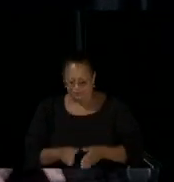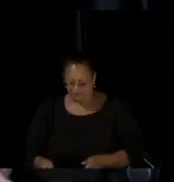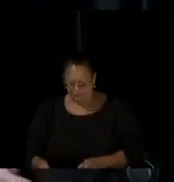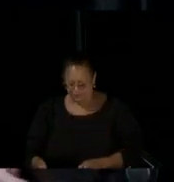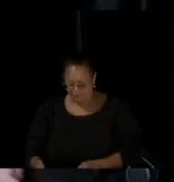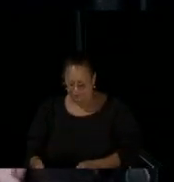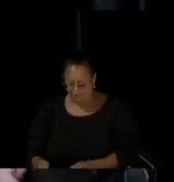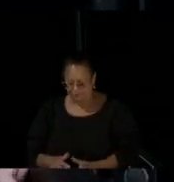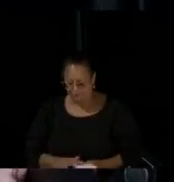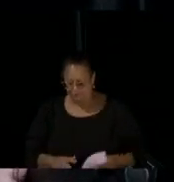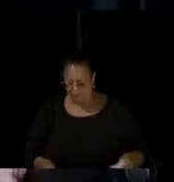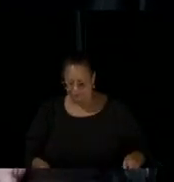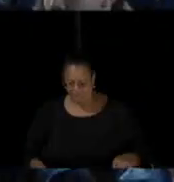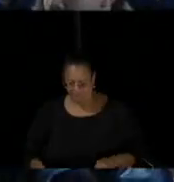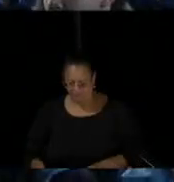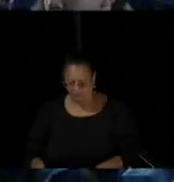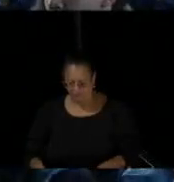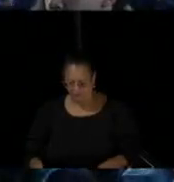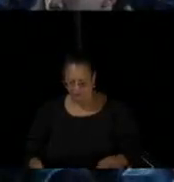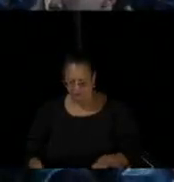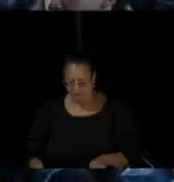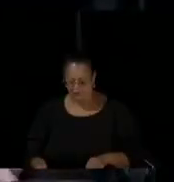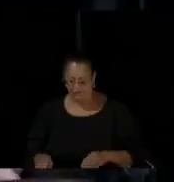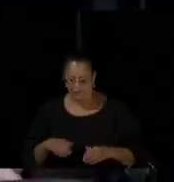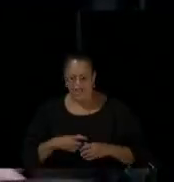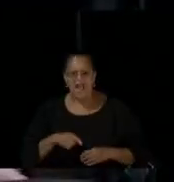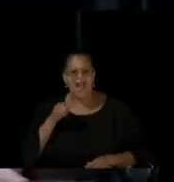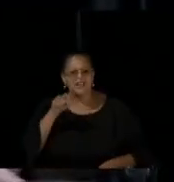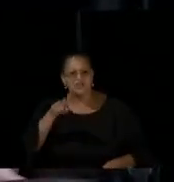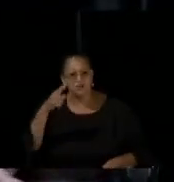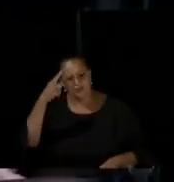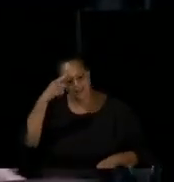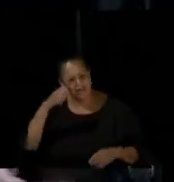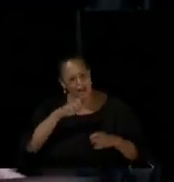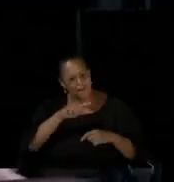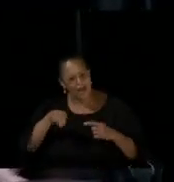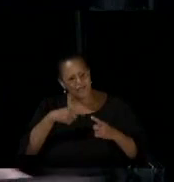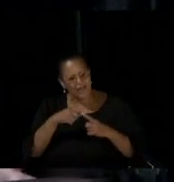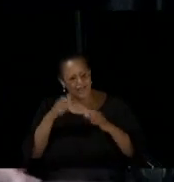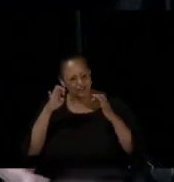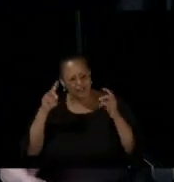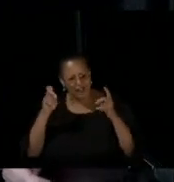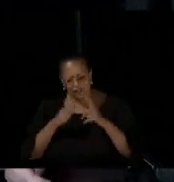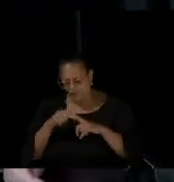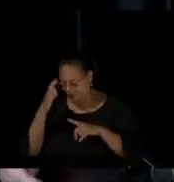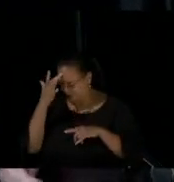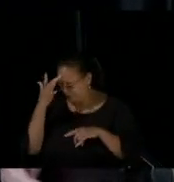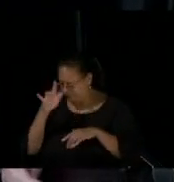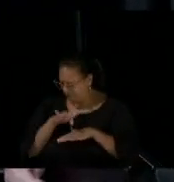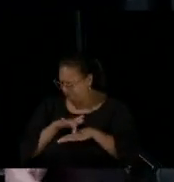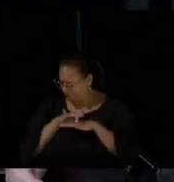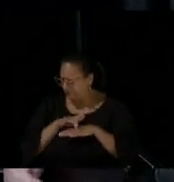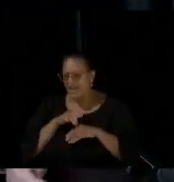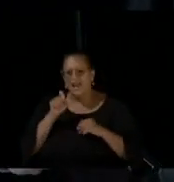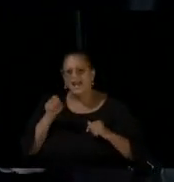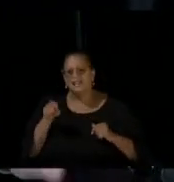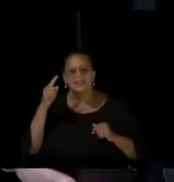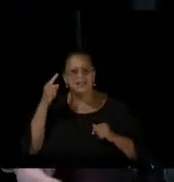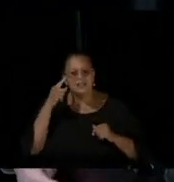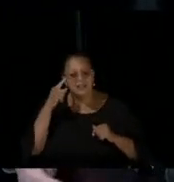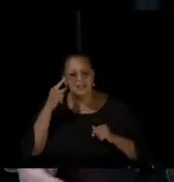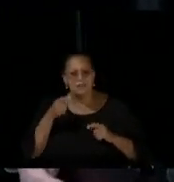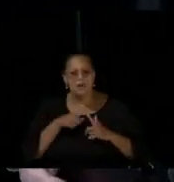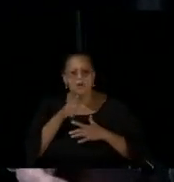words. And as you think about all of your educators, ponder that thought for a moment and think about the qualities that